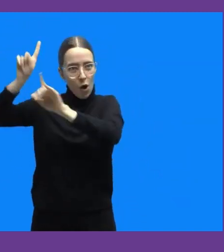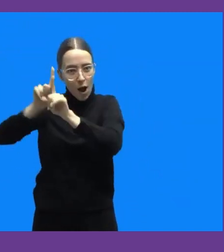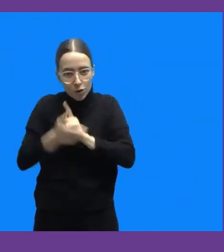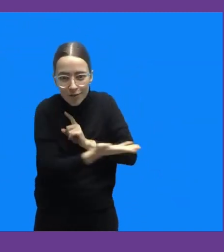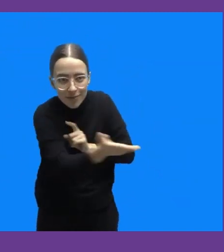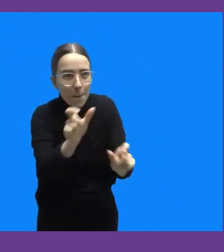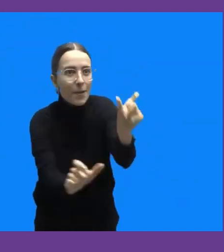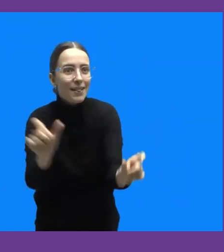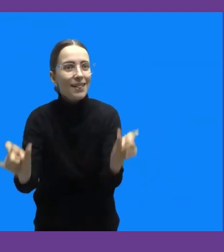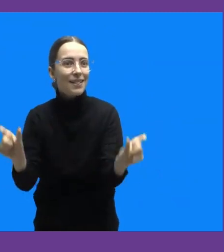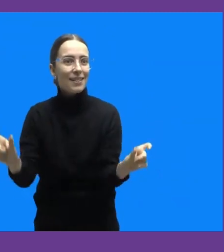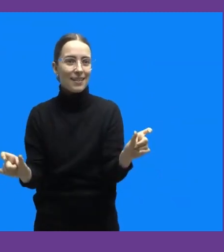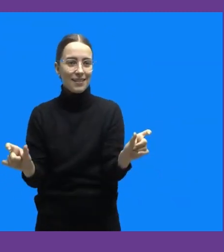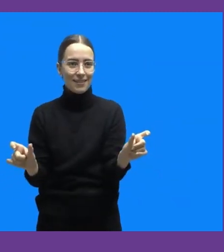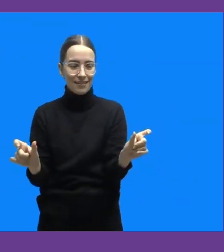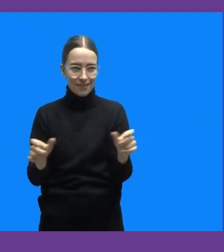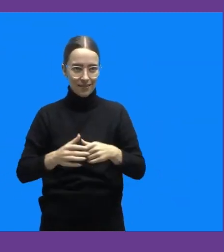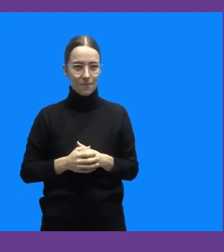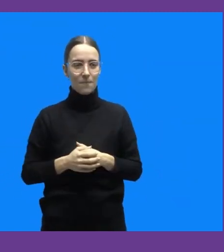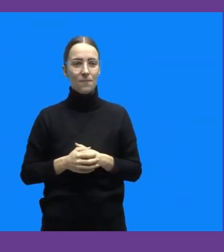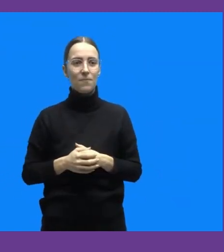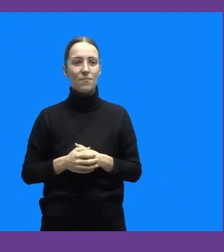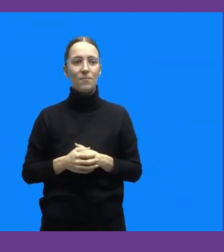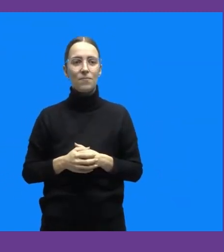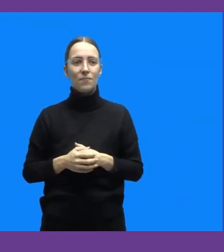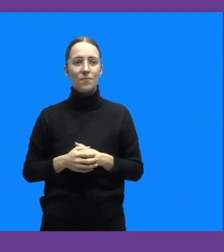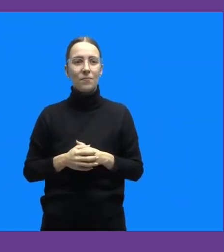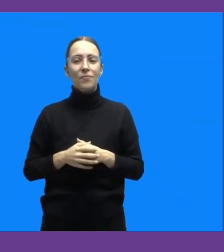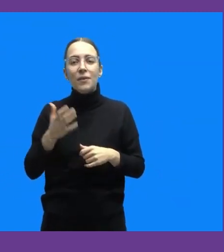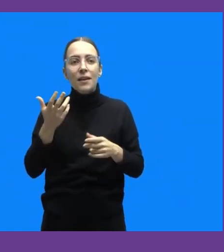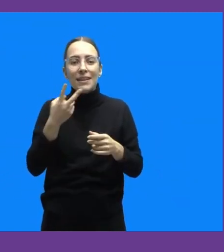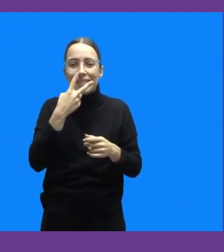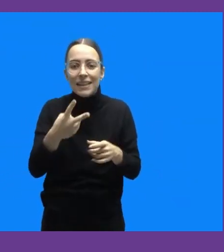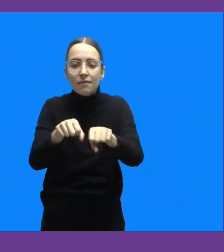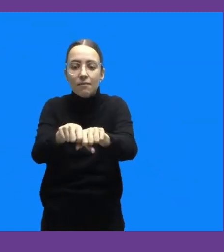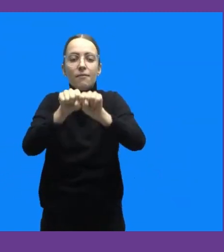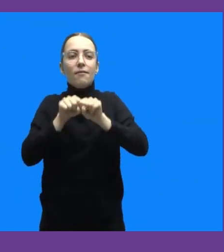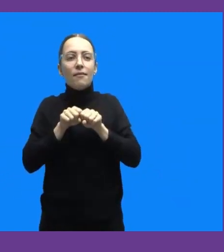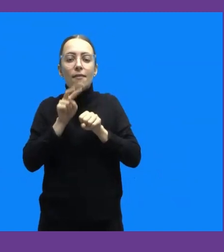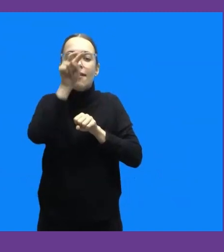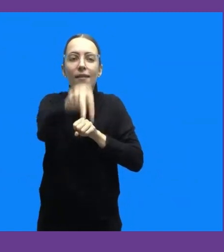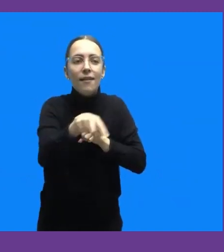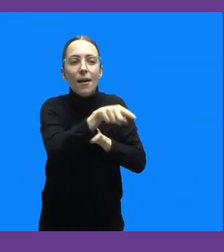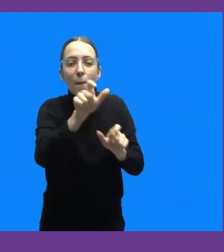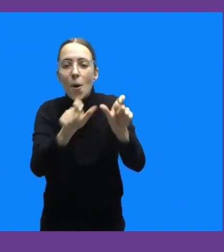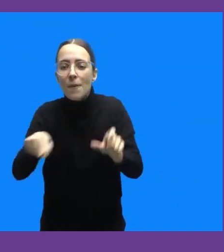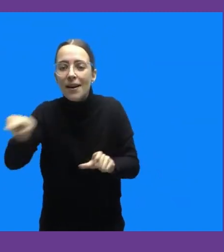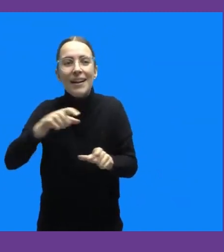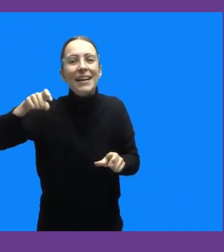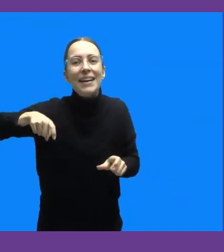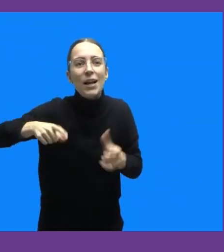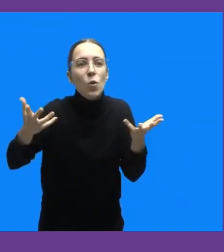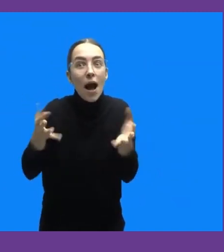take action, not on what you feel it's important, but on what people actually say they need. So I think